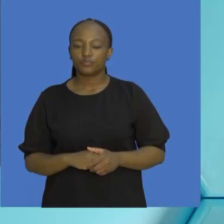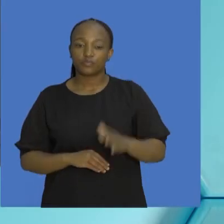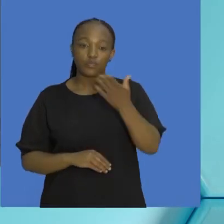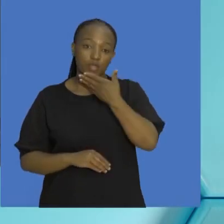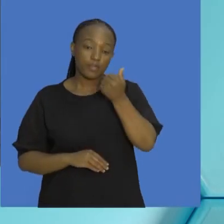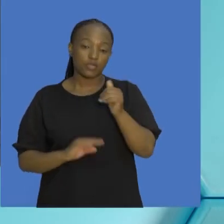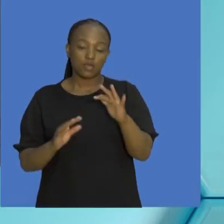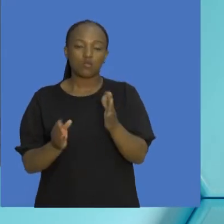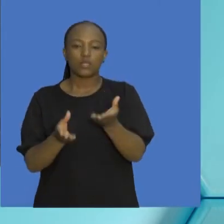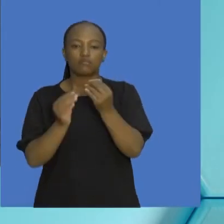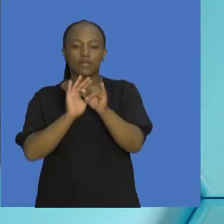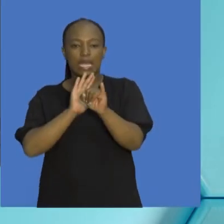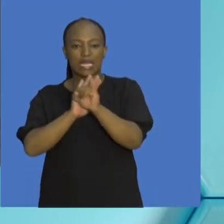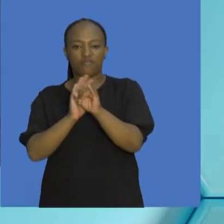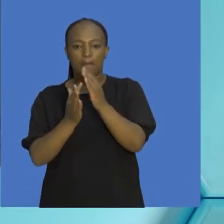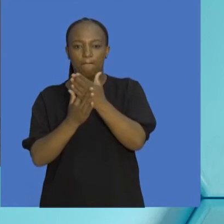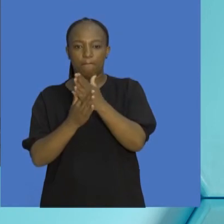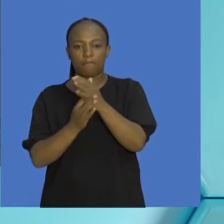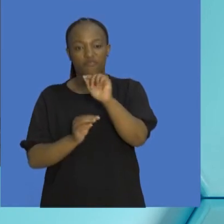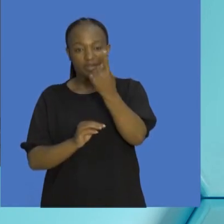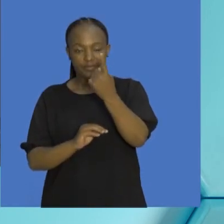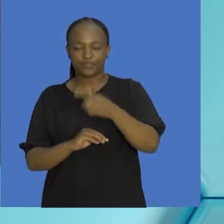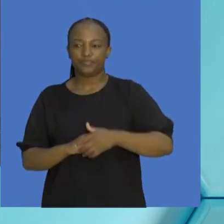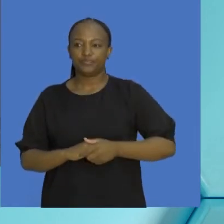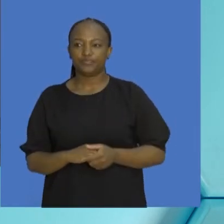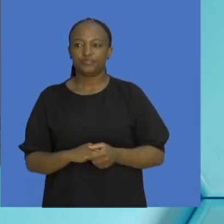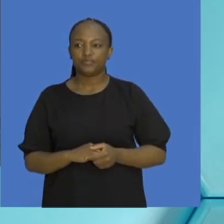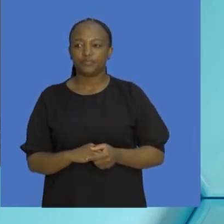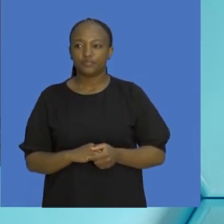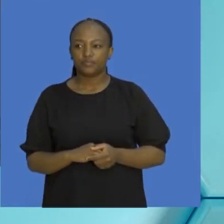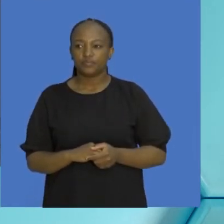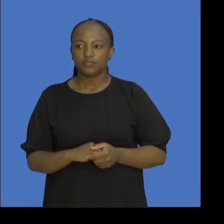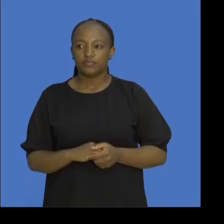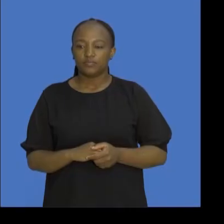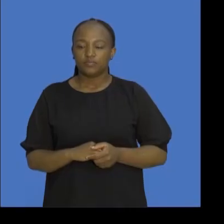So the best is to find the median first. Let's find the median.